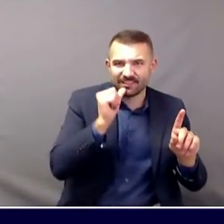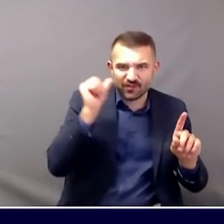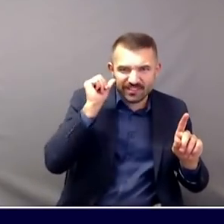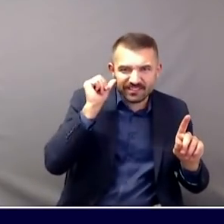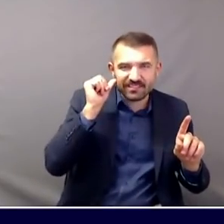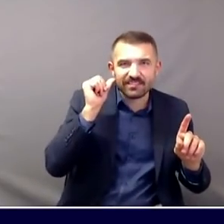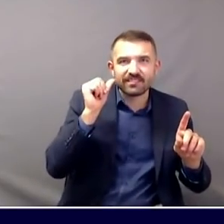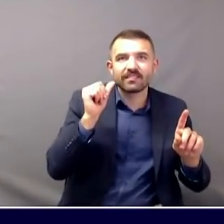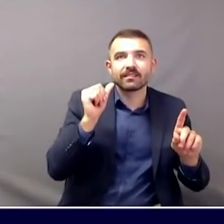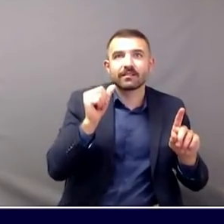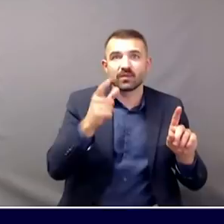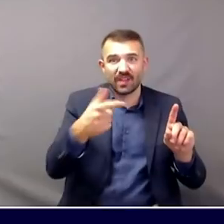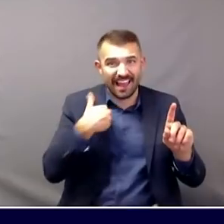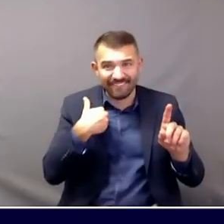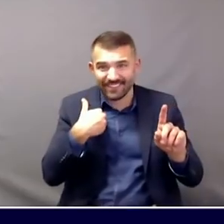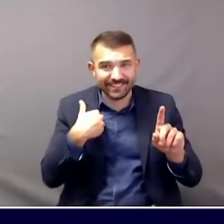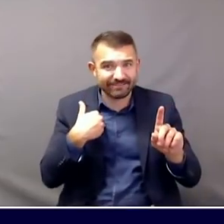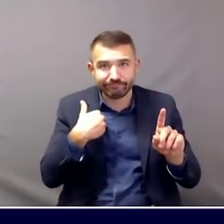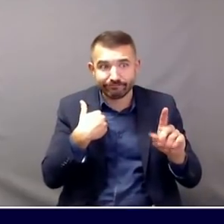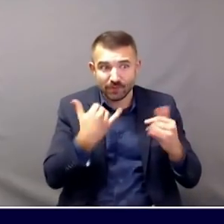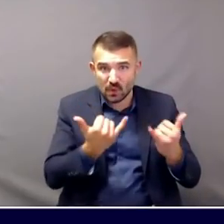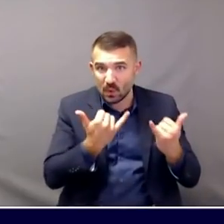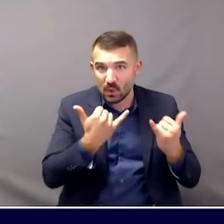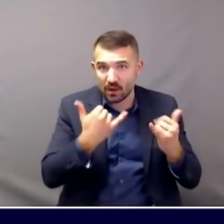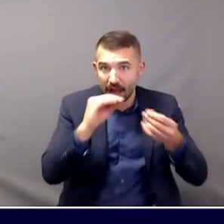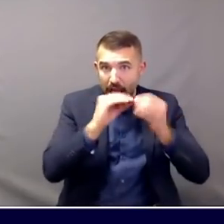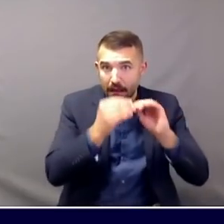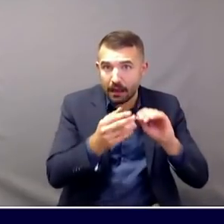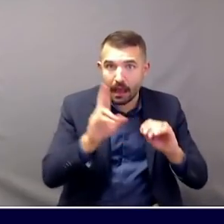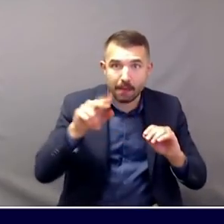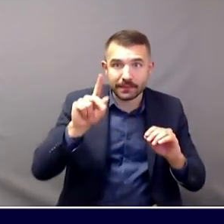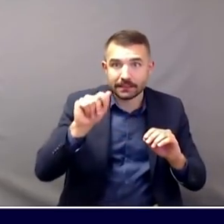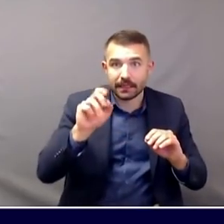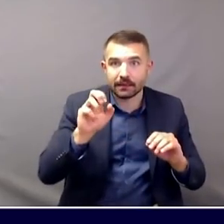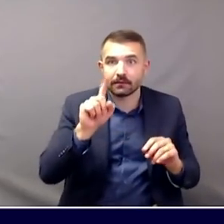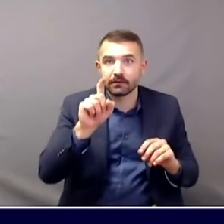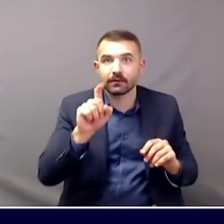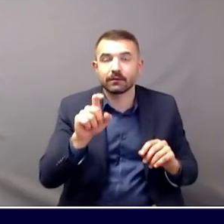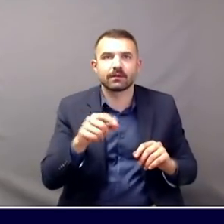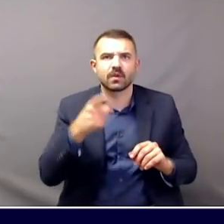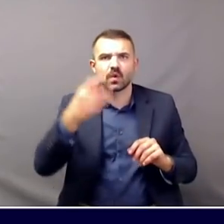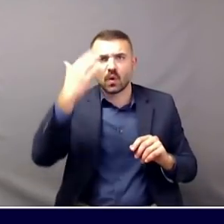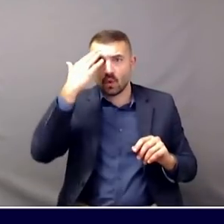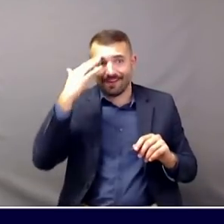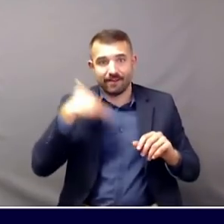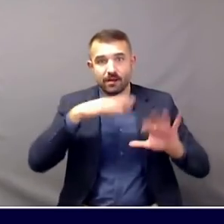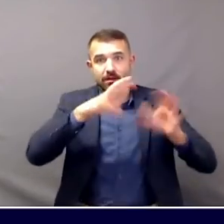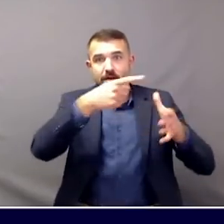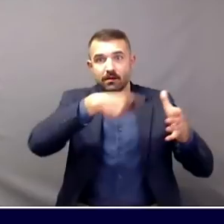update on that outbreak? And do you know if anyone among them is symptomatic?